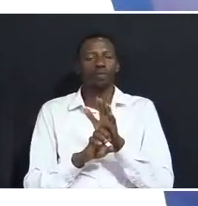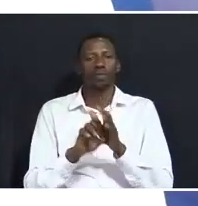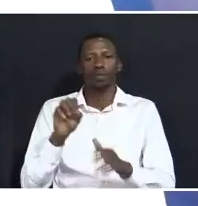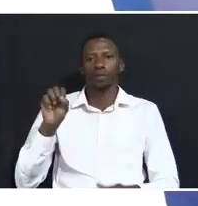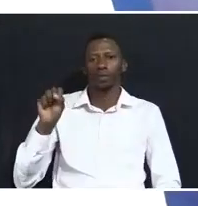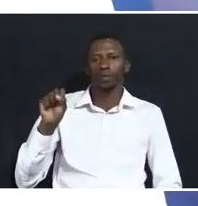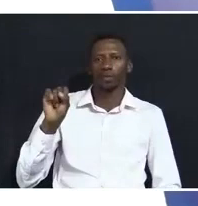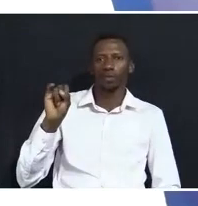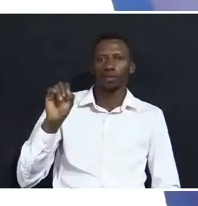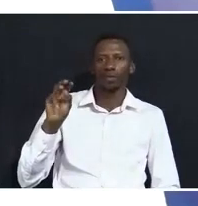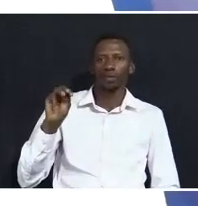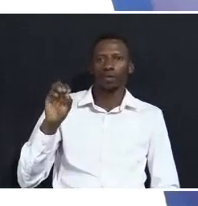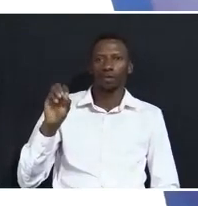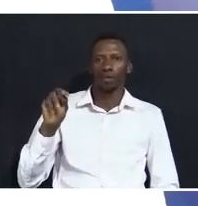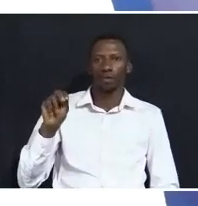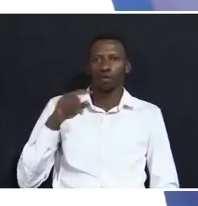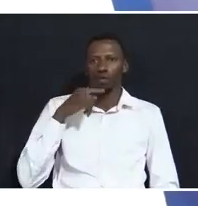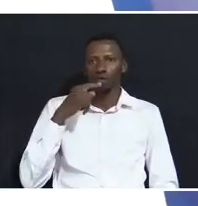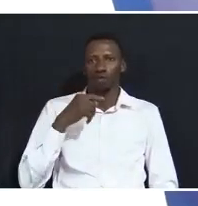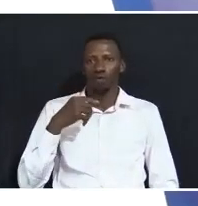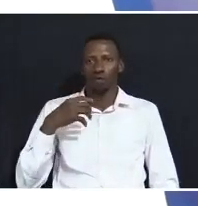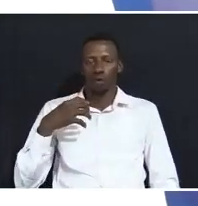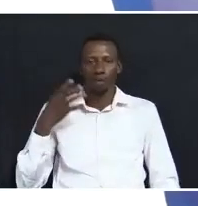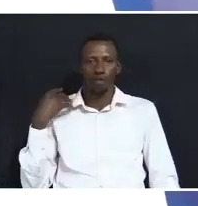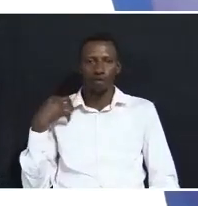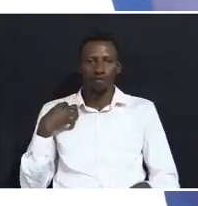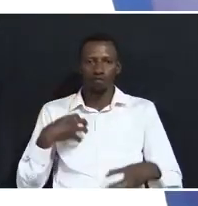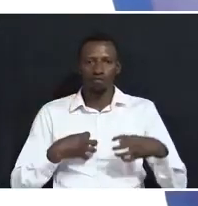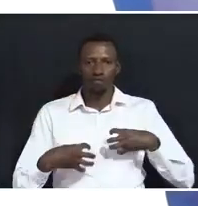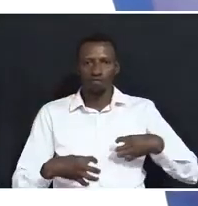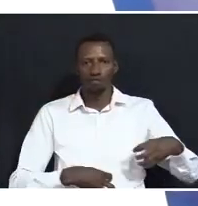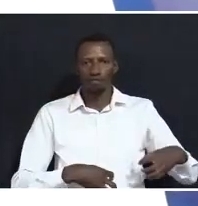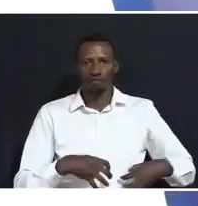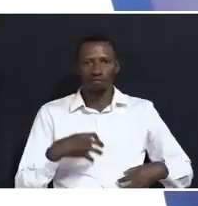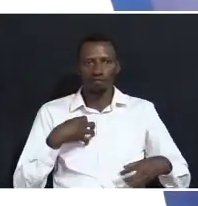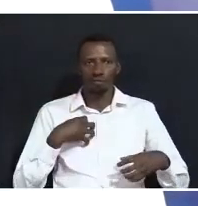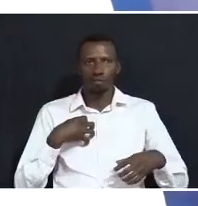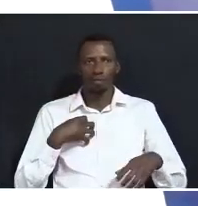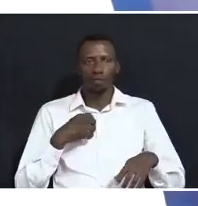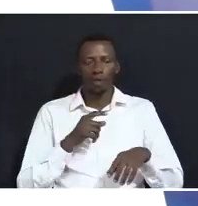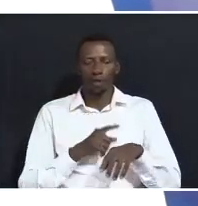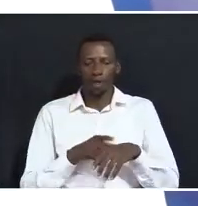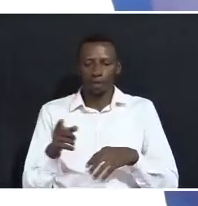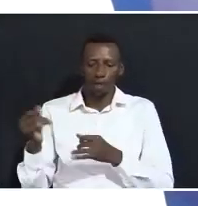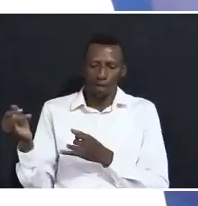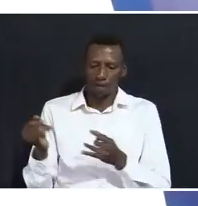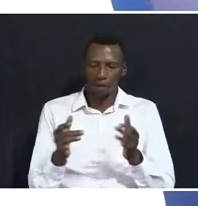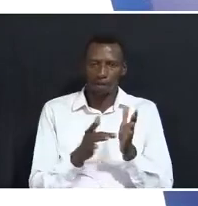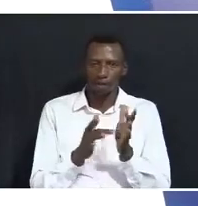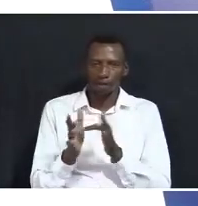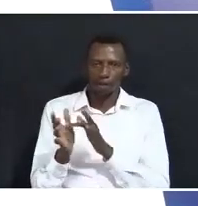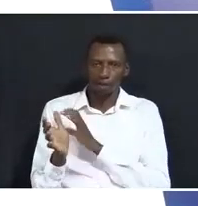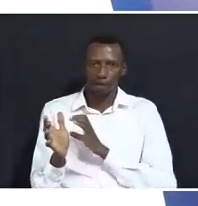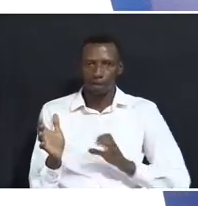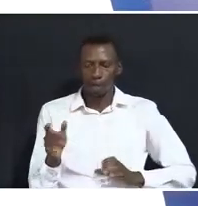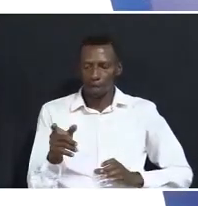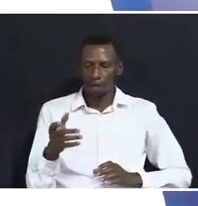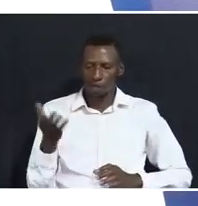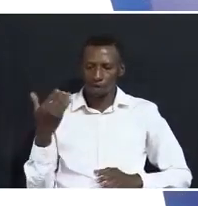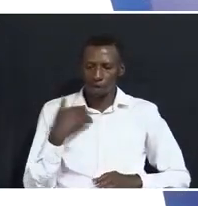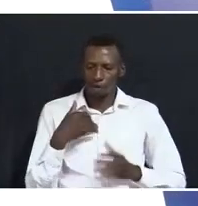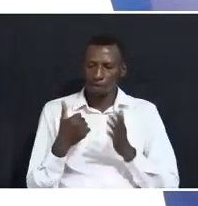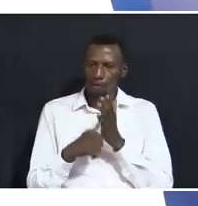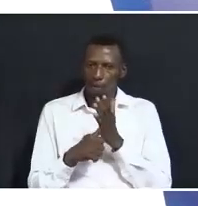leper, who had been considered to have been a Pharisee. When he invited Jesus Christ, he had issues with Jesus